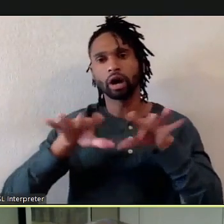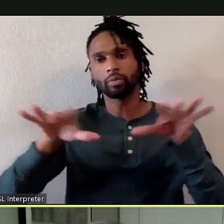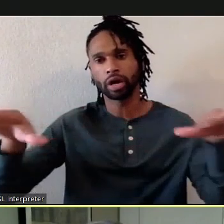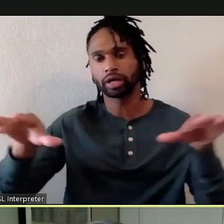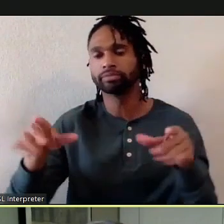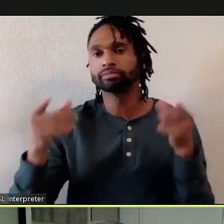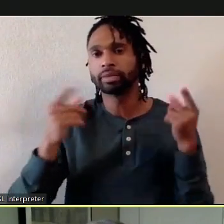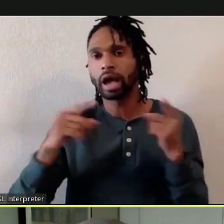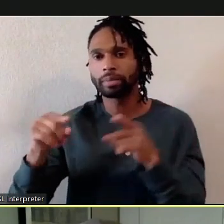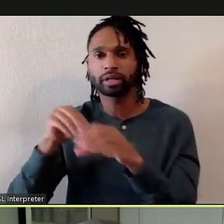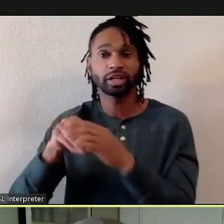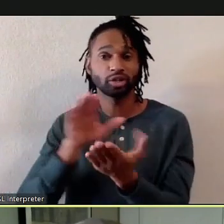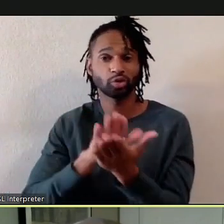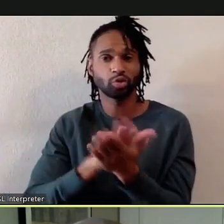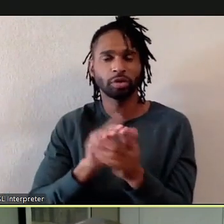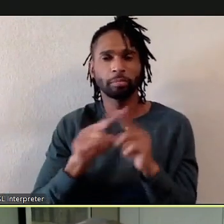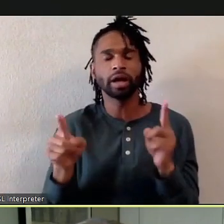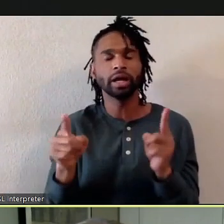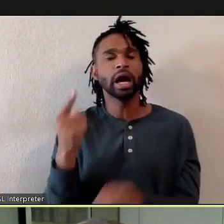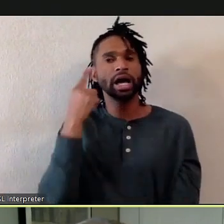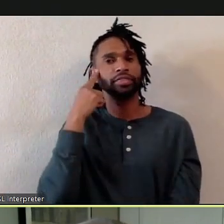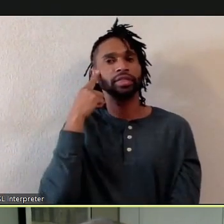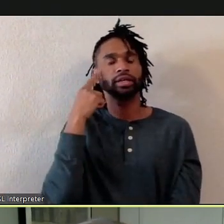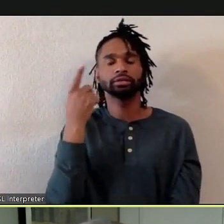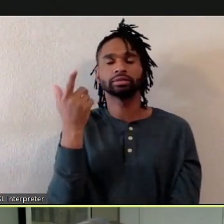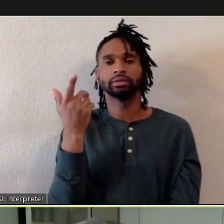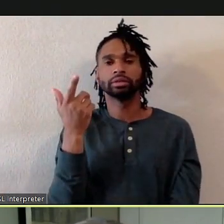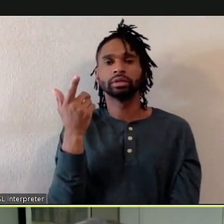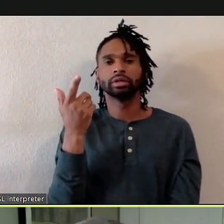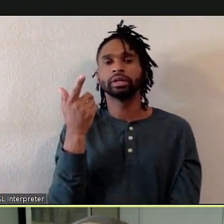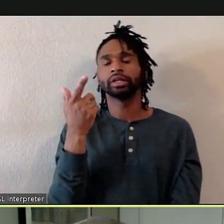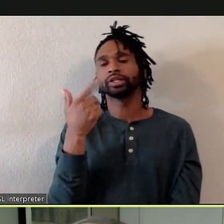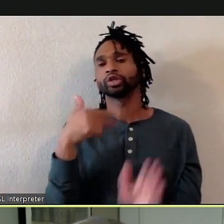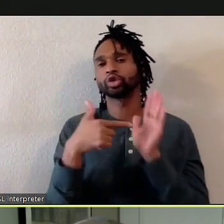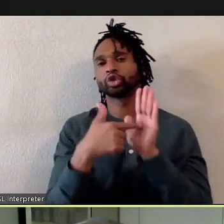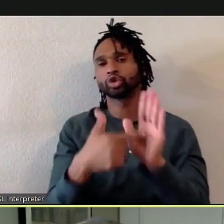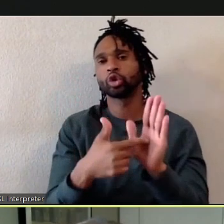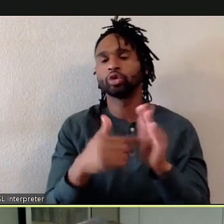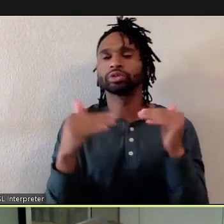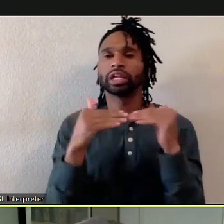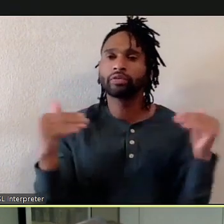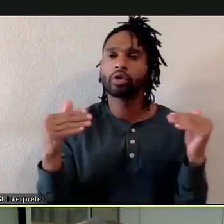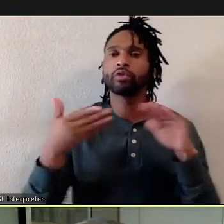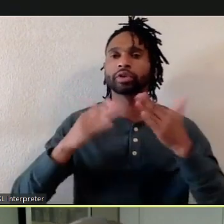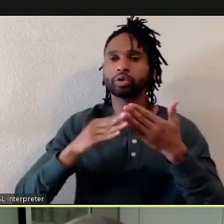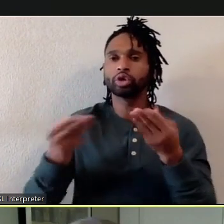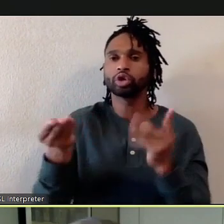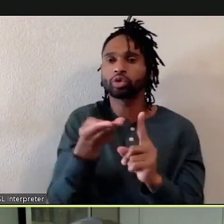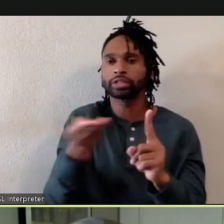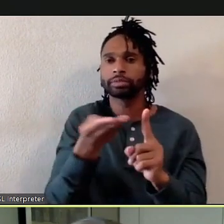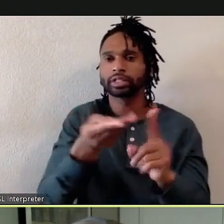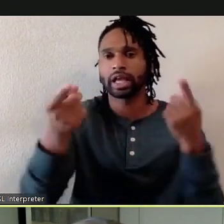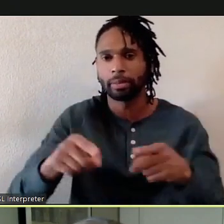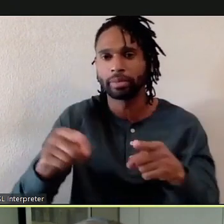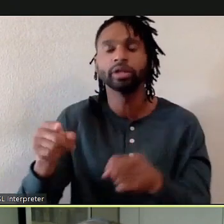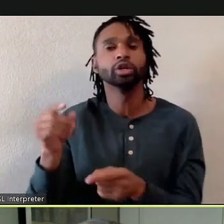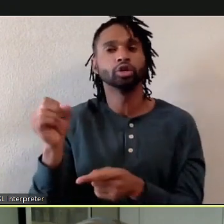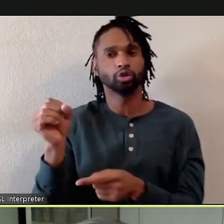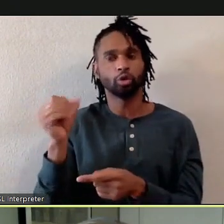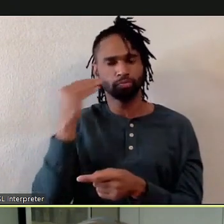occurring in schools, but I do think some of that does also reflect the level of community transmission that's occurring. So certainly students can